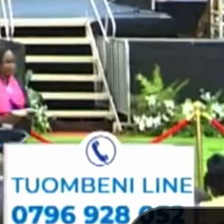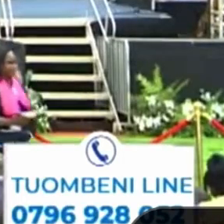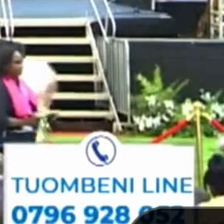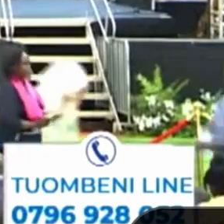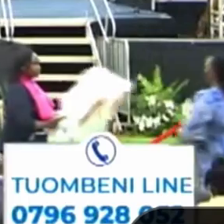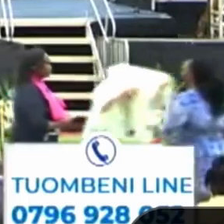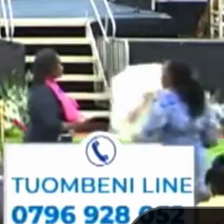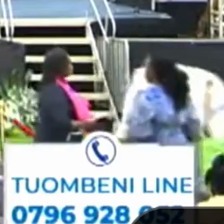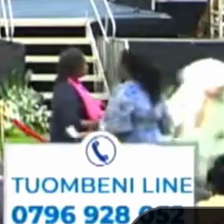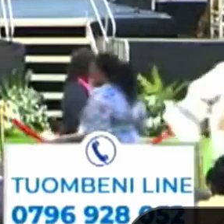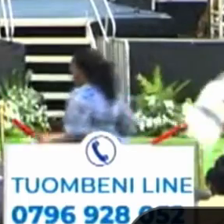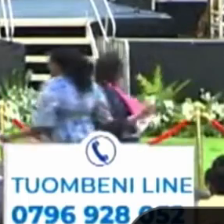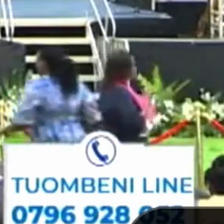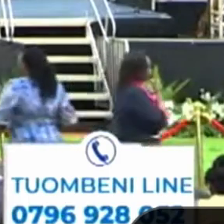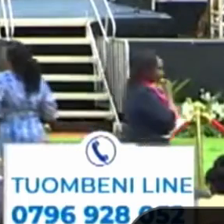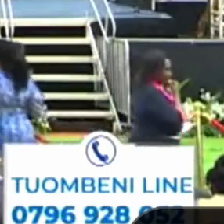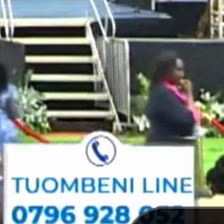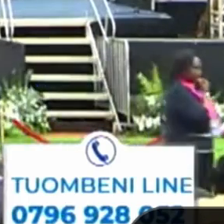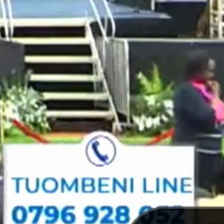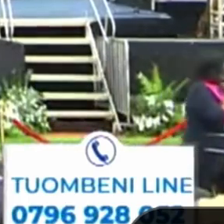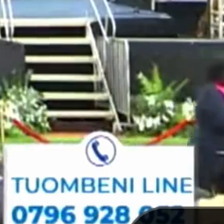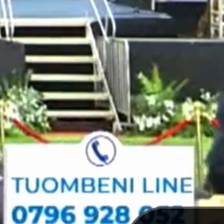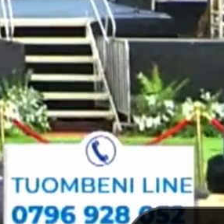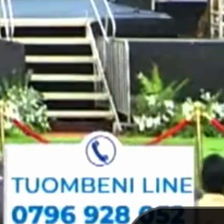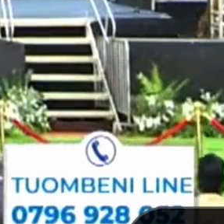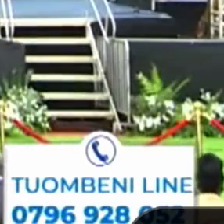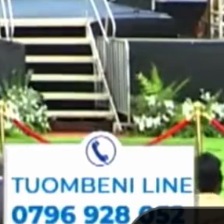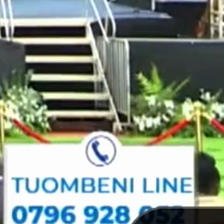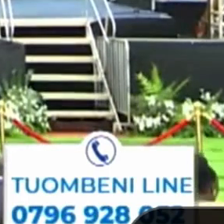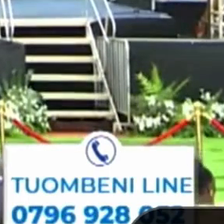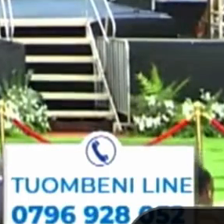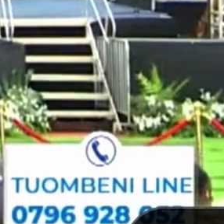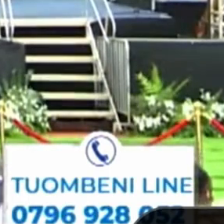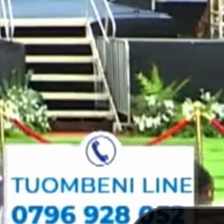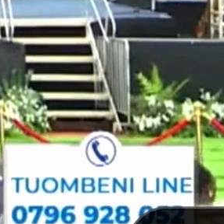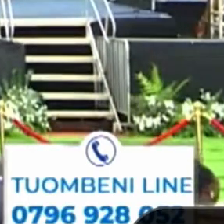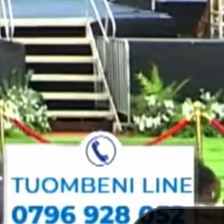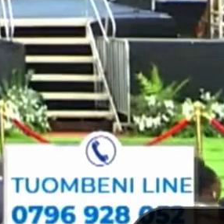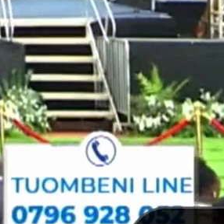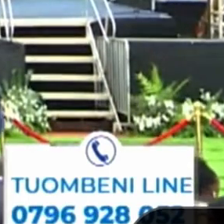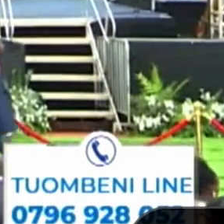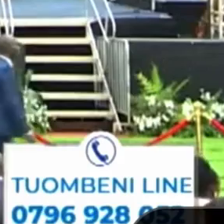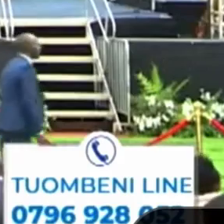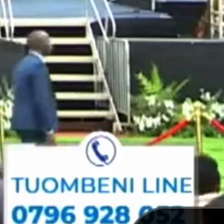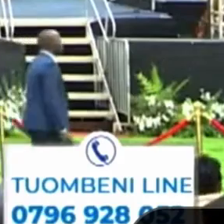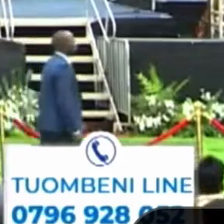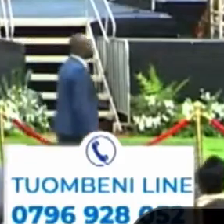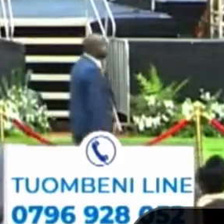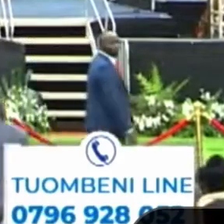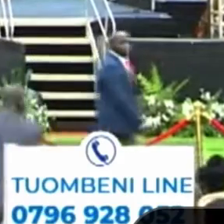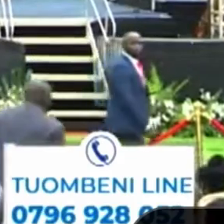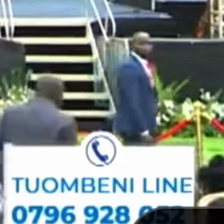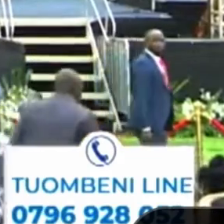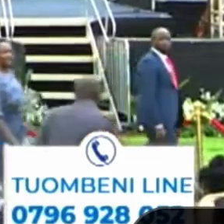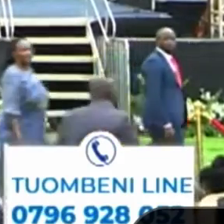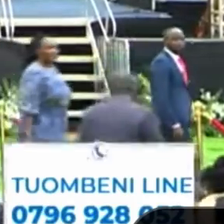hope. Ukaregeshe tumaini letu. Your servant, Pastor Benny. Asante kwa mtumishi wako mchungaji Benny. We will never be the same again. Atutawai baki jinsi